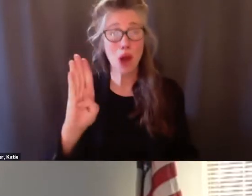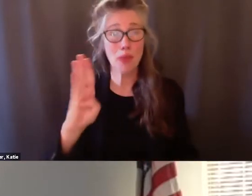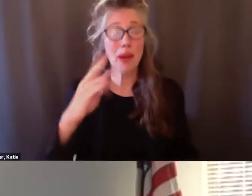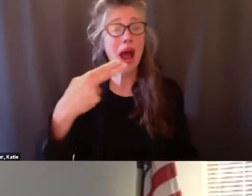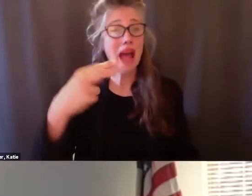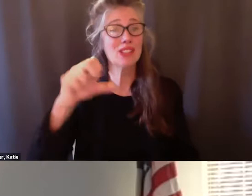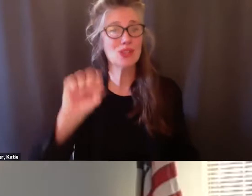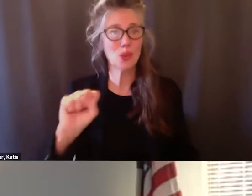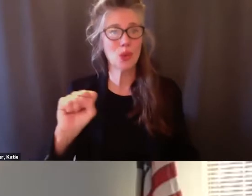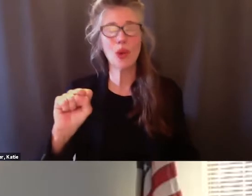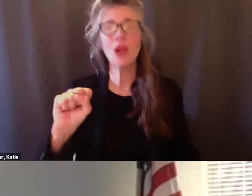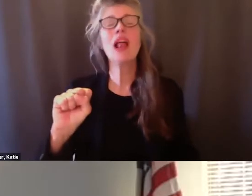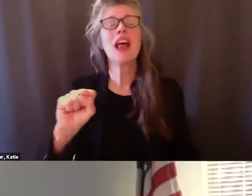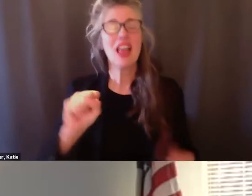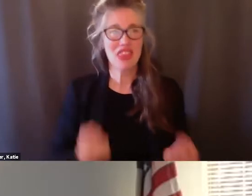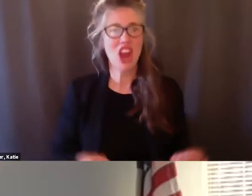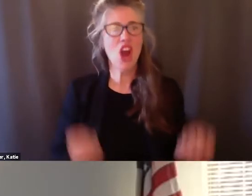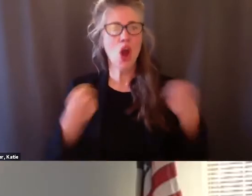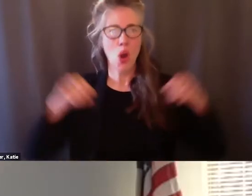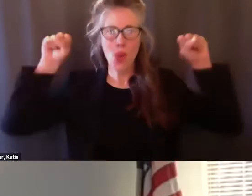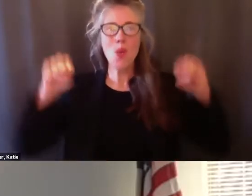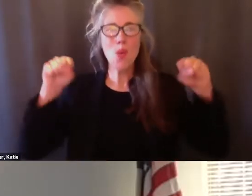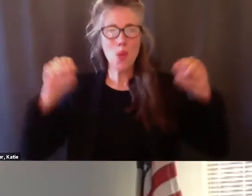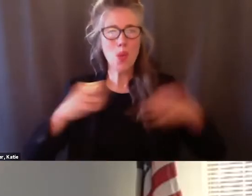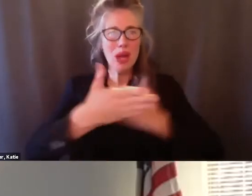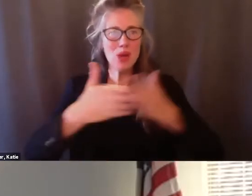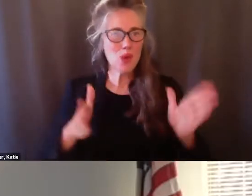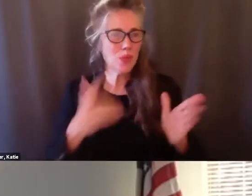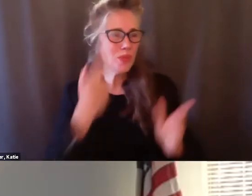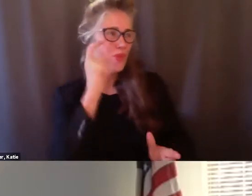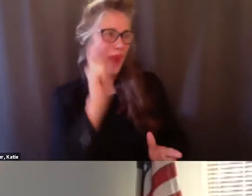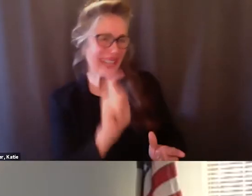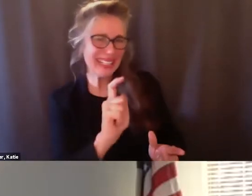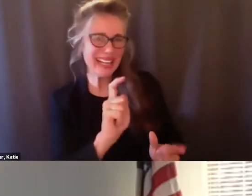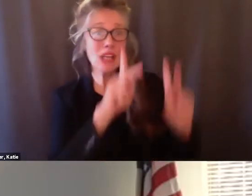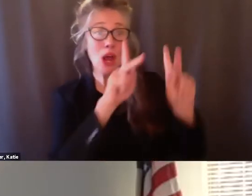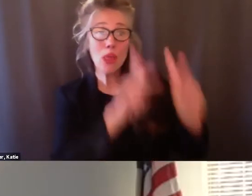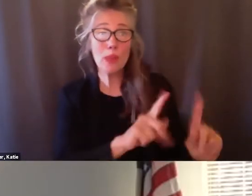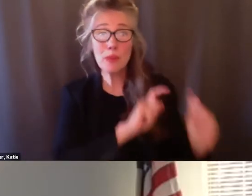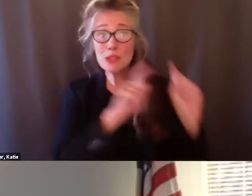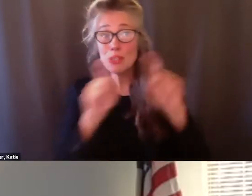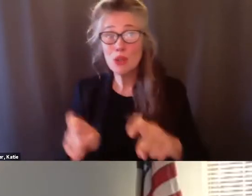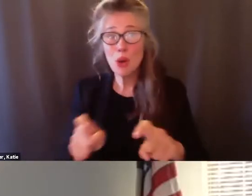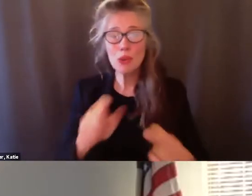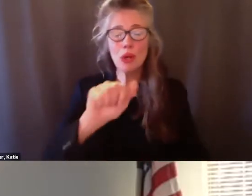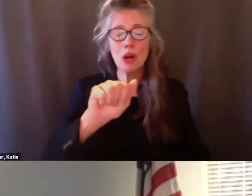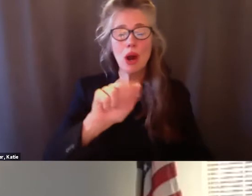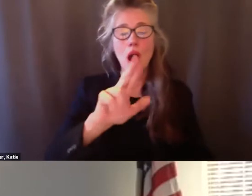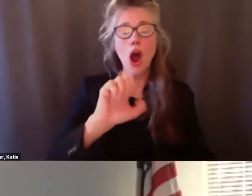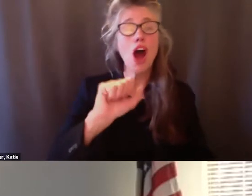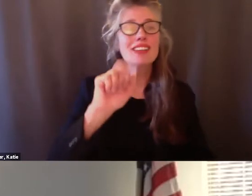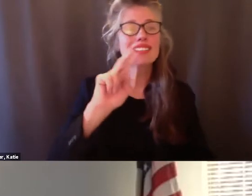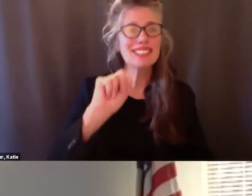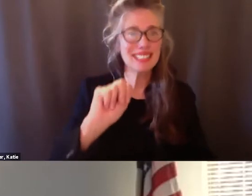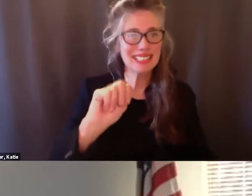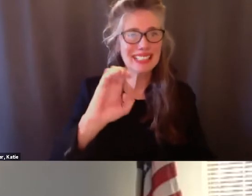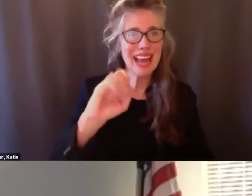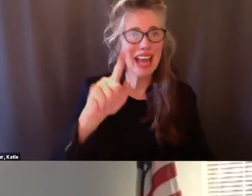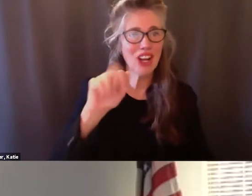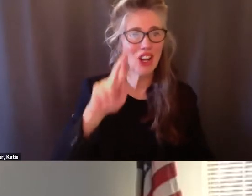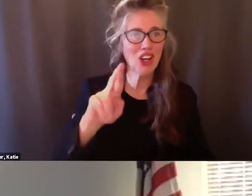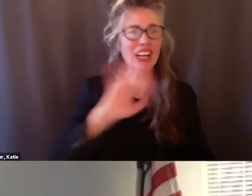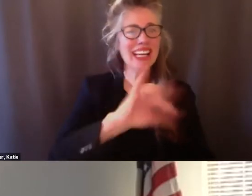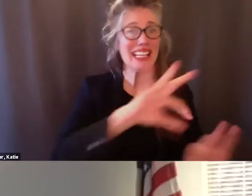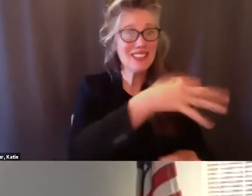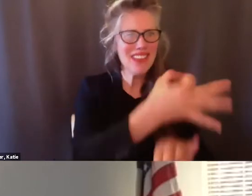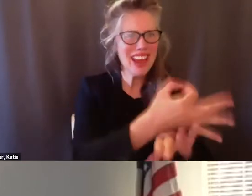week with special recognition to the donor, Austin Eckler's Foundation. And it was really an honor to meet